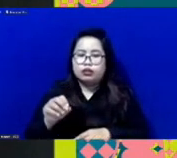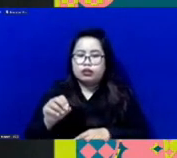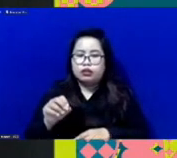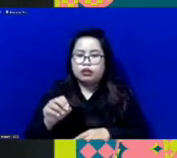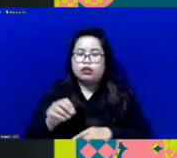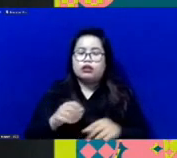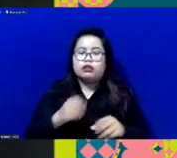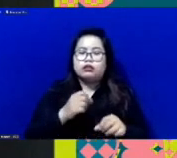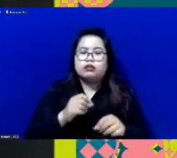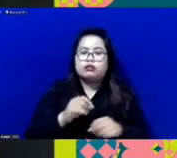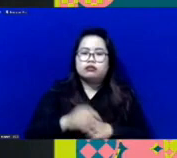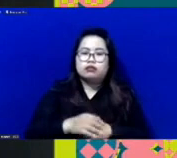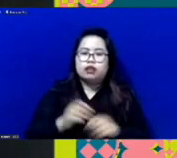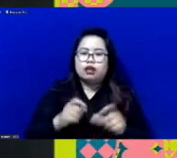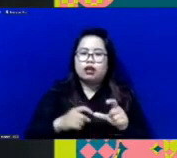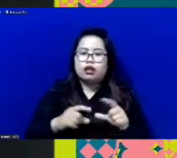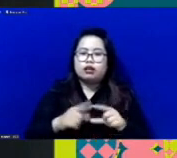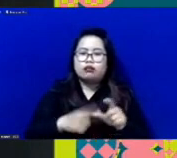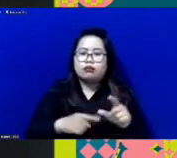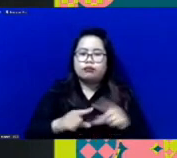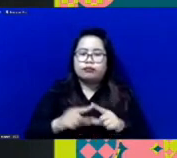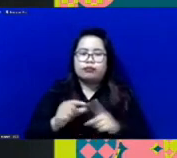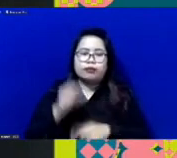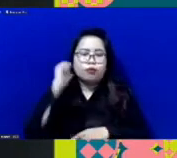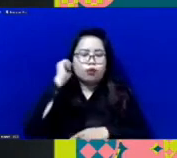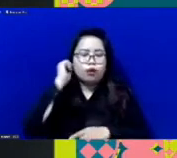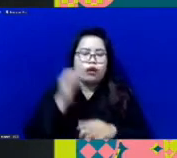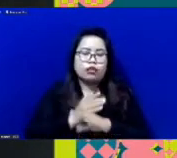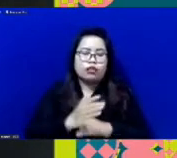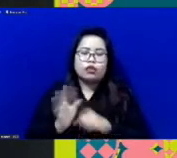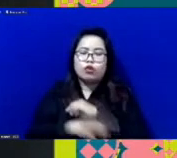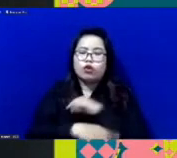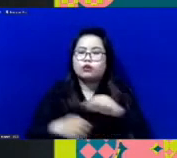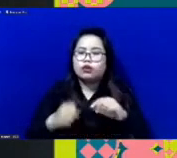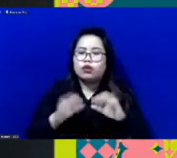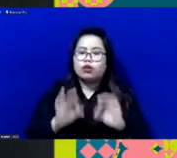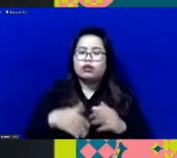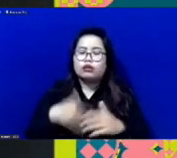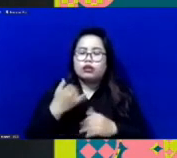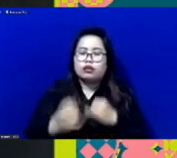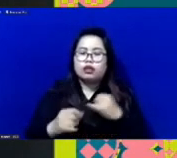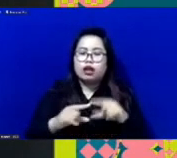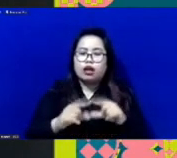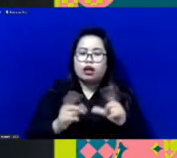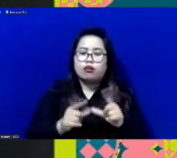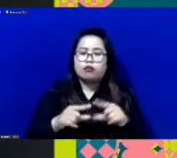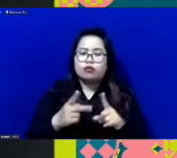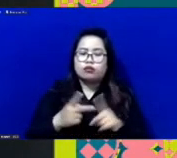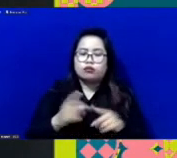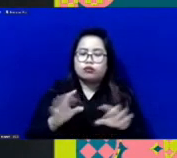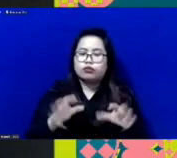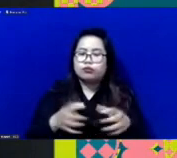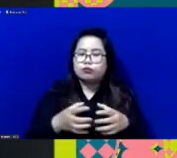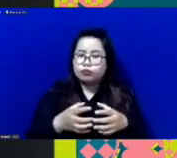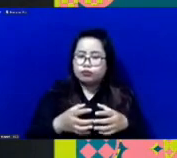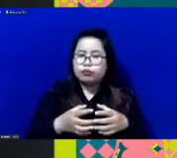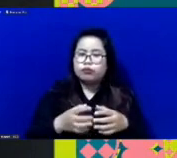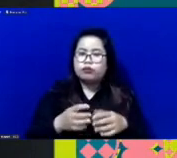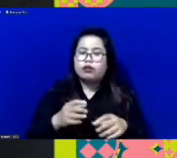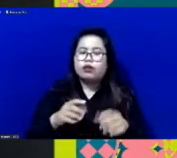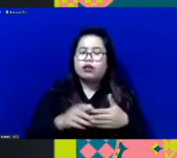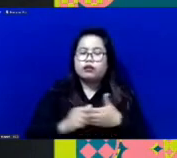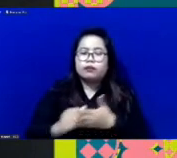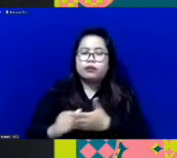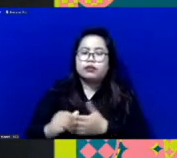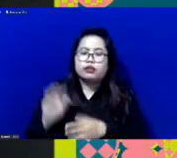Korupsi. Last but not least, Arwad Group, Evolutionary Futures Lab, The Leadership 3, Axia Origin